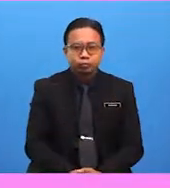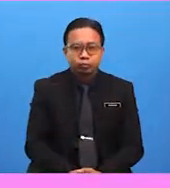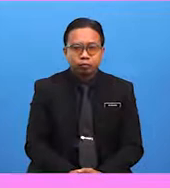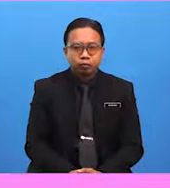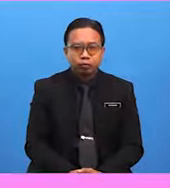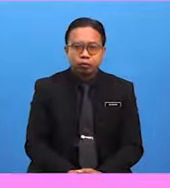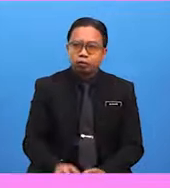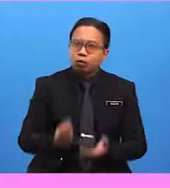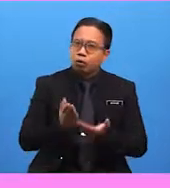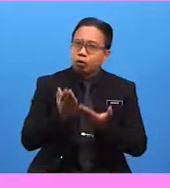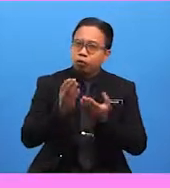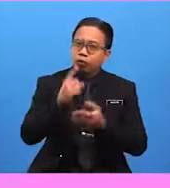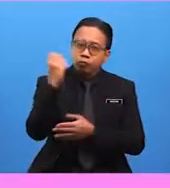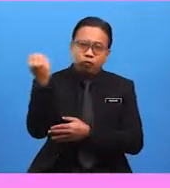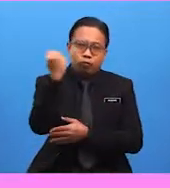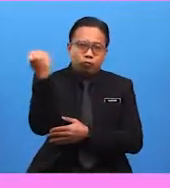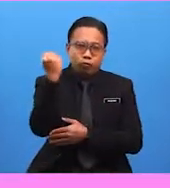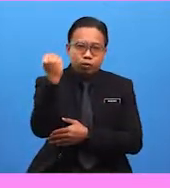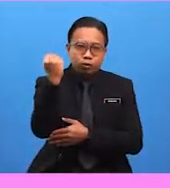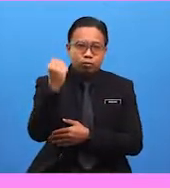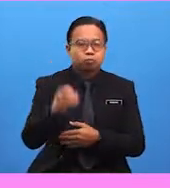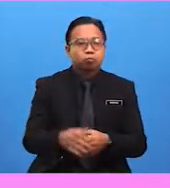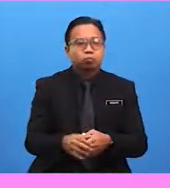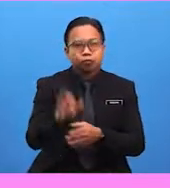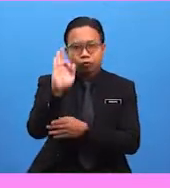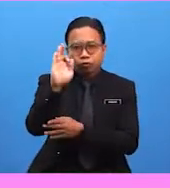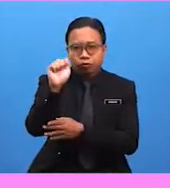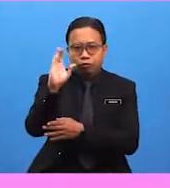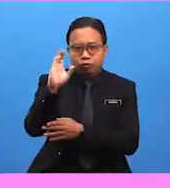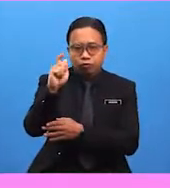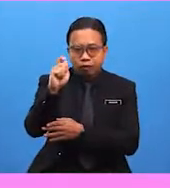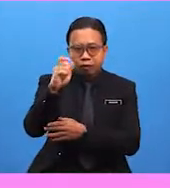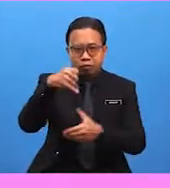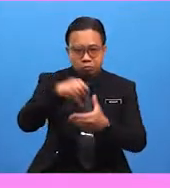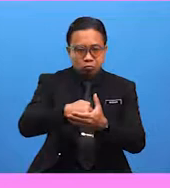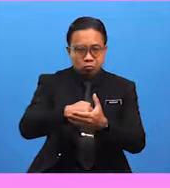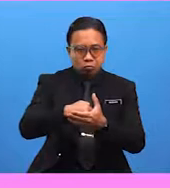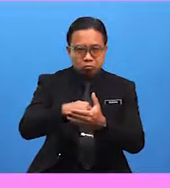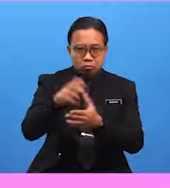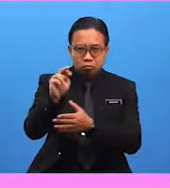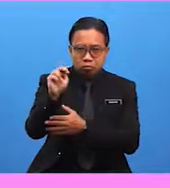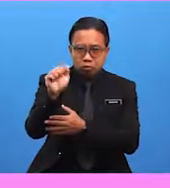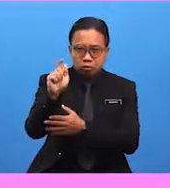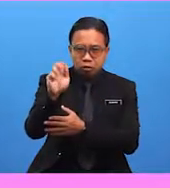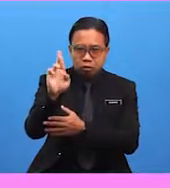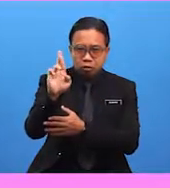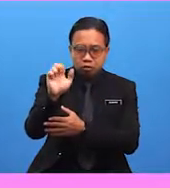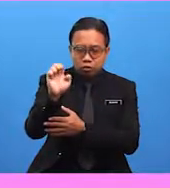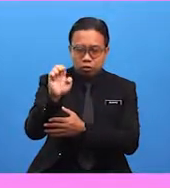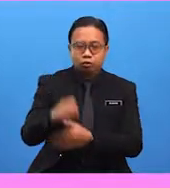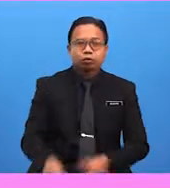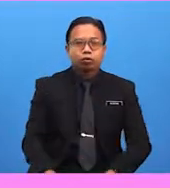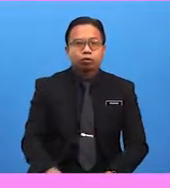is often factual in nature. For example, a